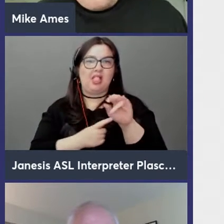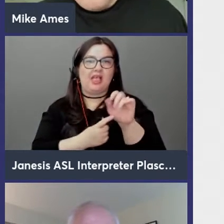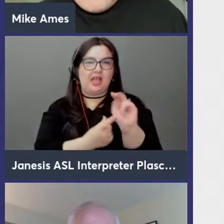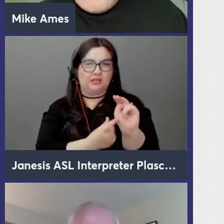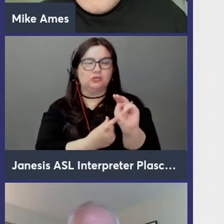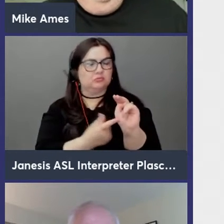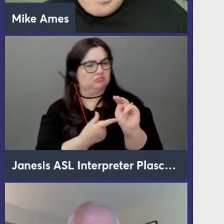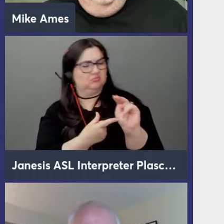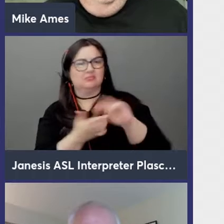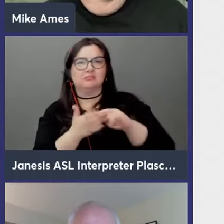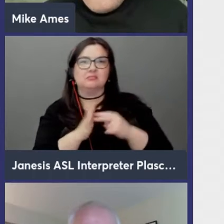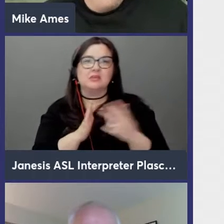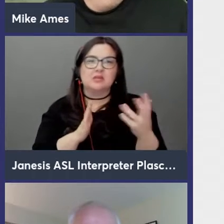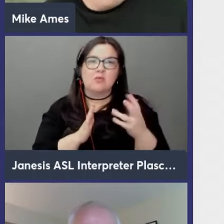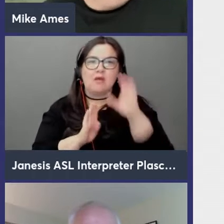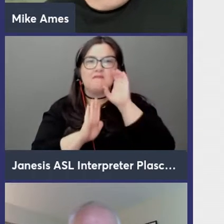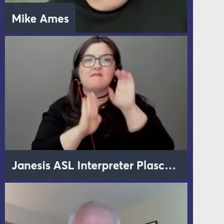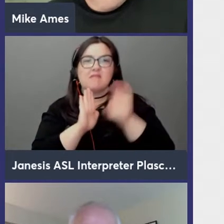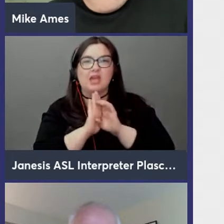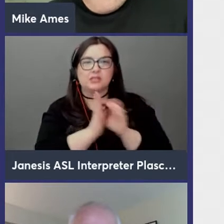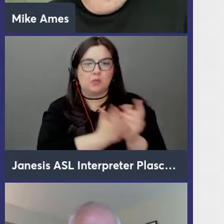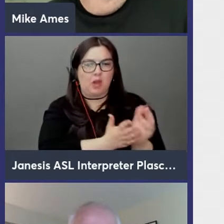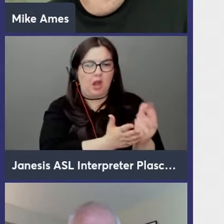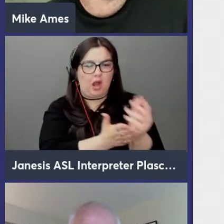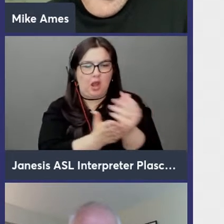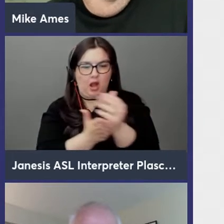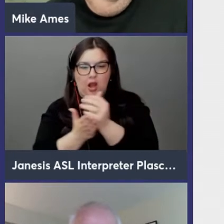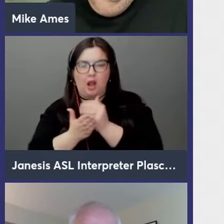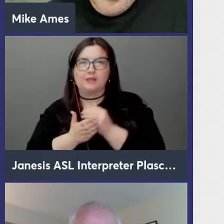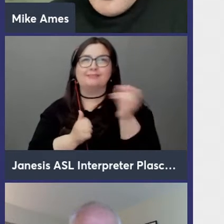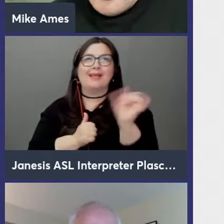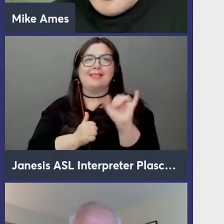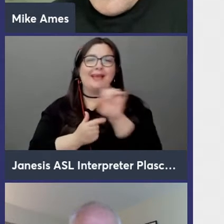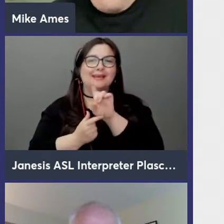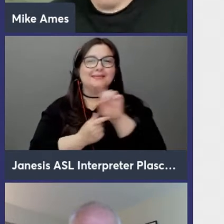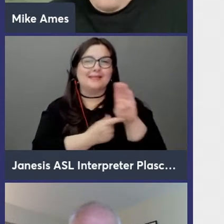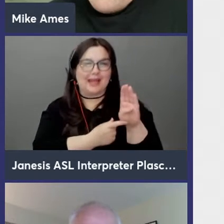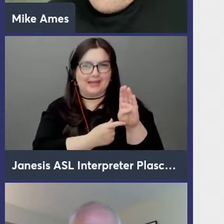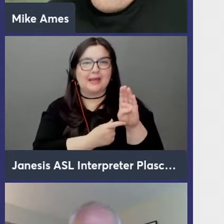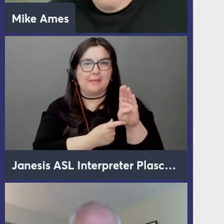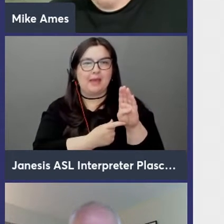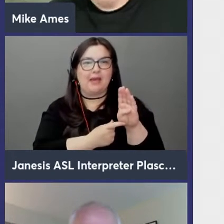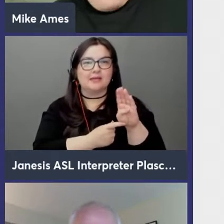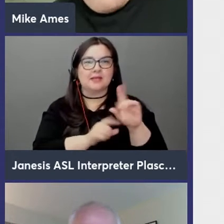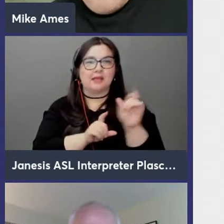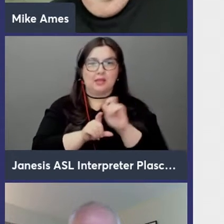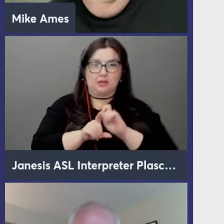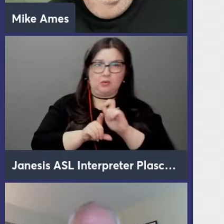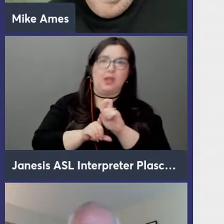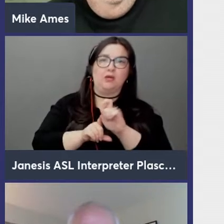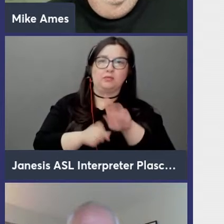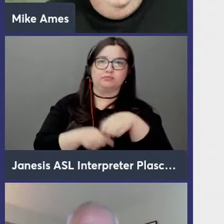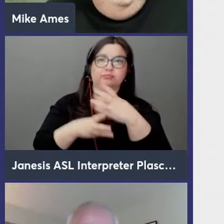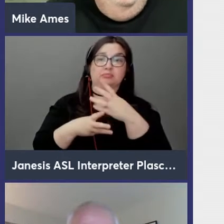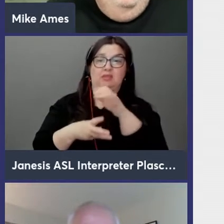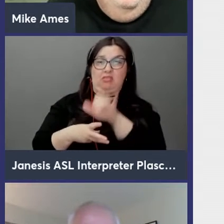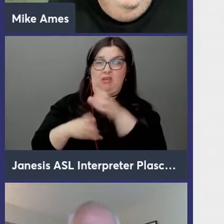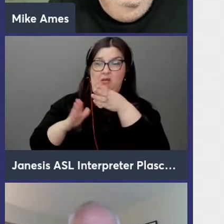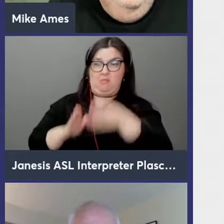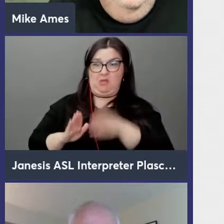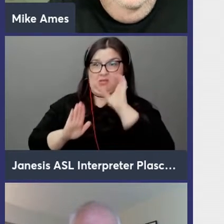a collection of faces. Think of it as a database that I can just go query and say, hey, have I seen this person